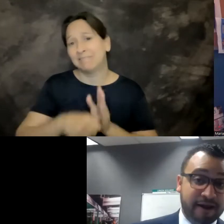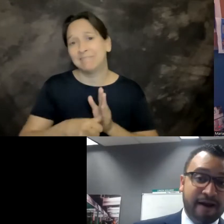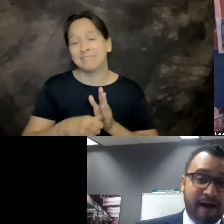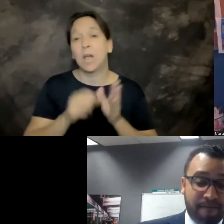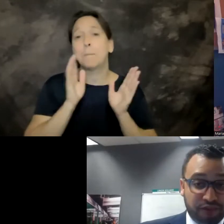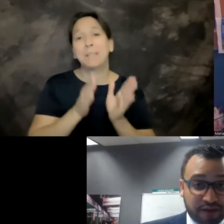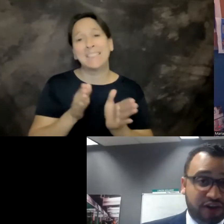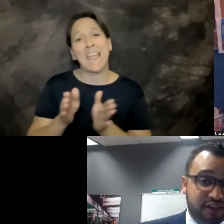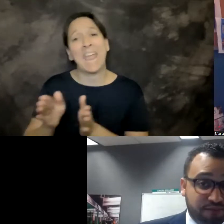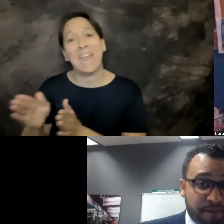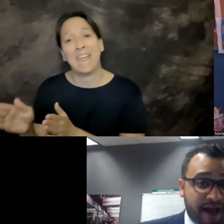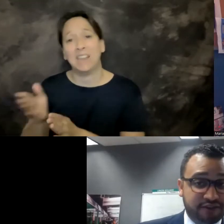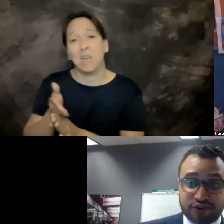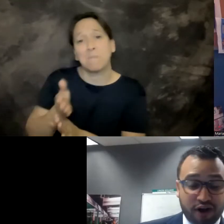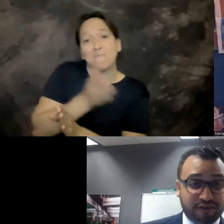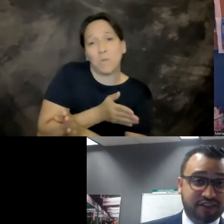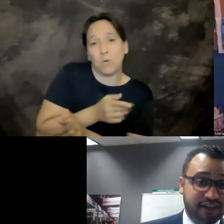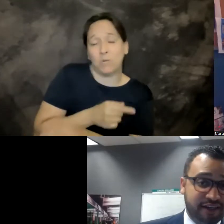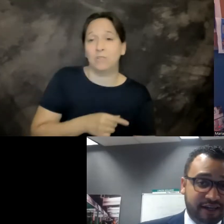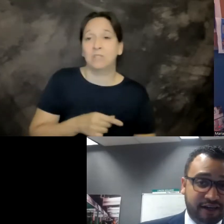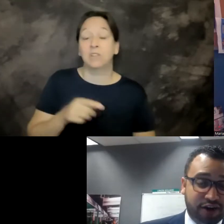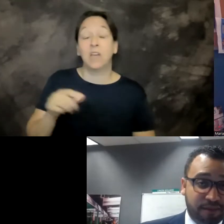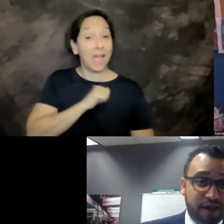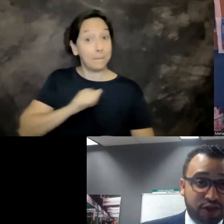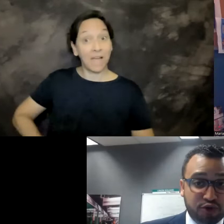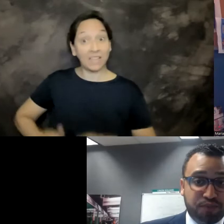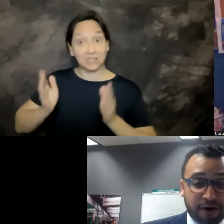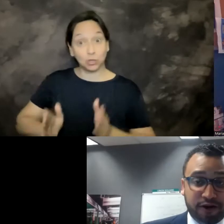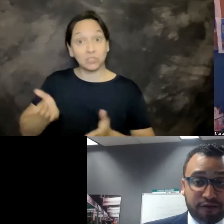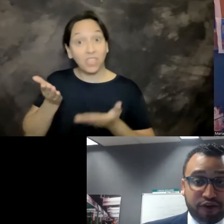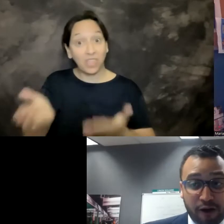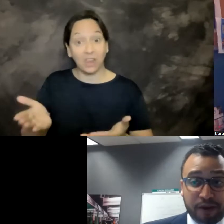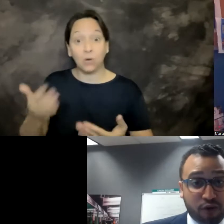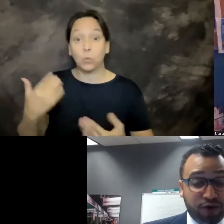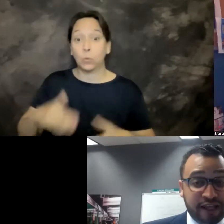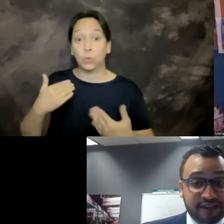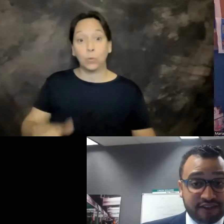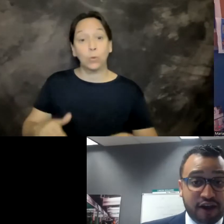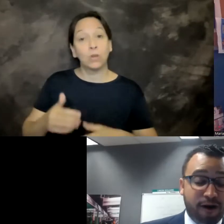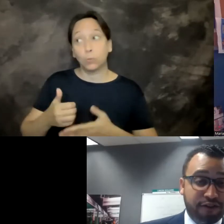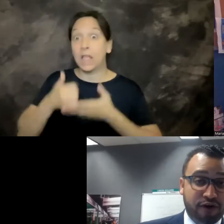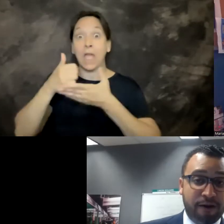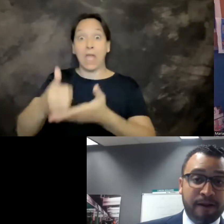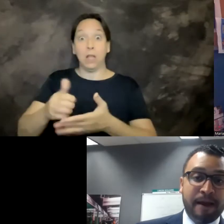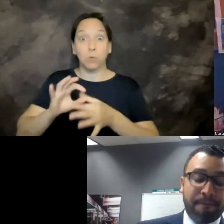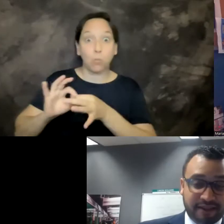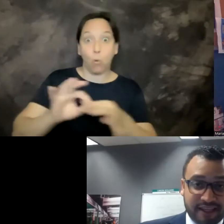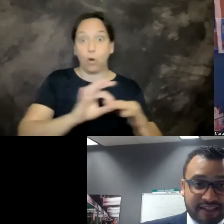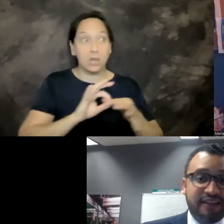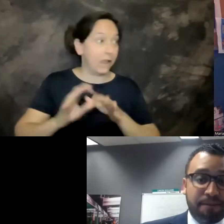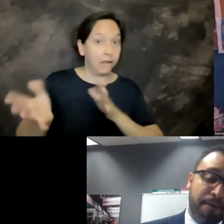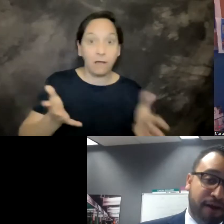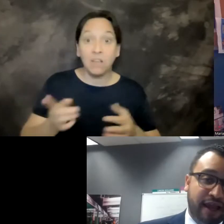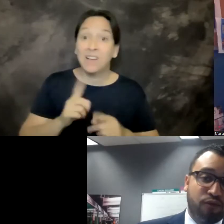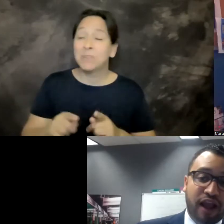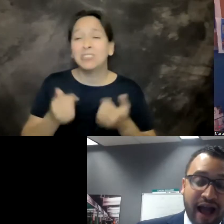can. The transit ambassadors are obviously are going to be a huge part of helping coordinate this on the ground. But to the extent